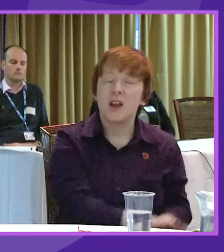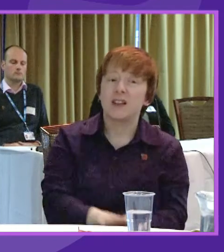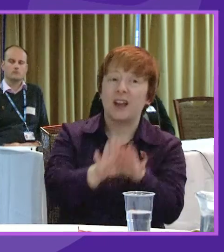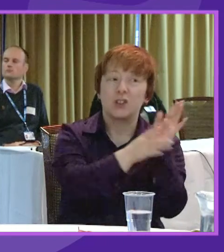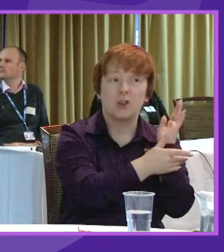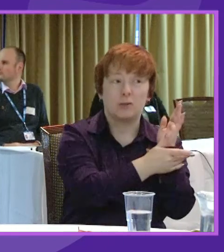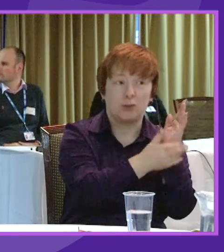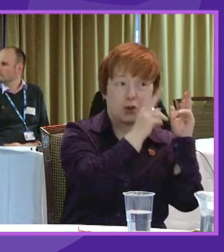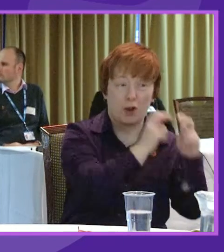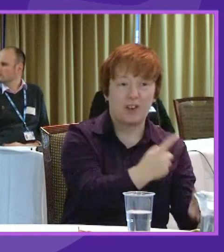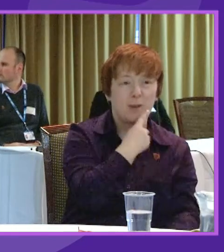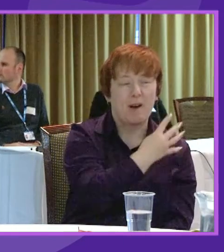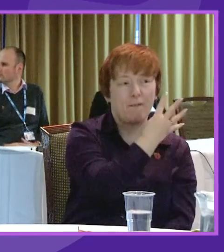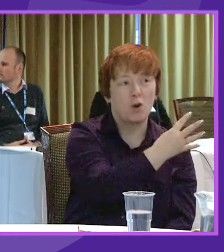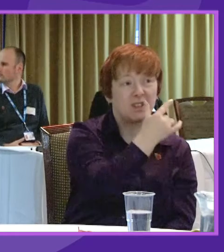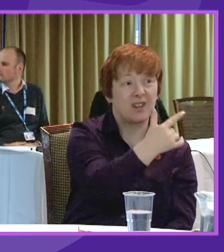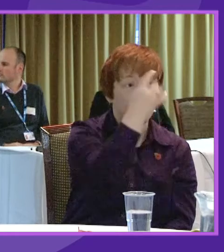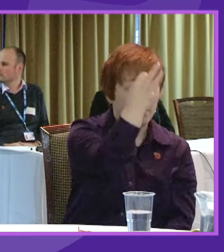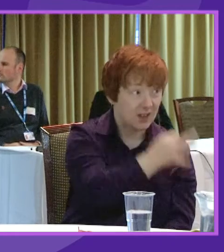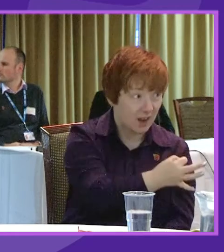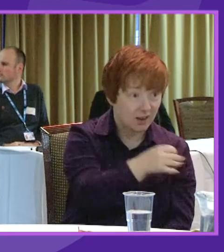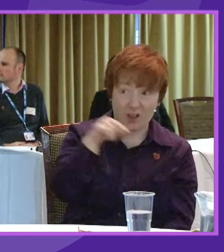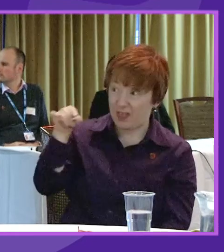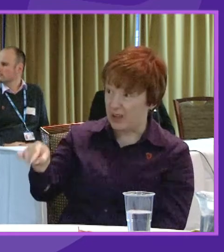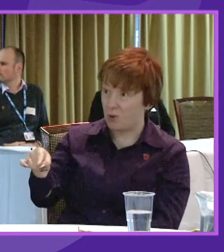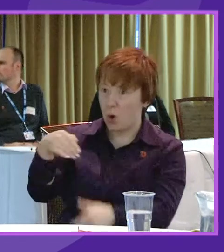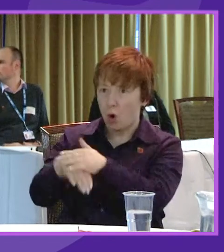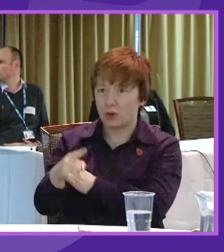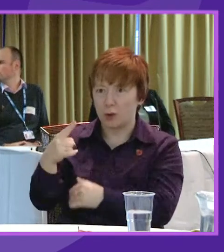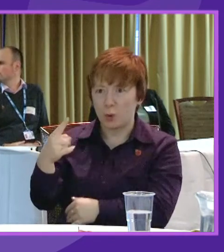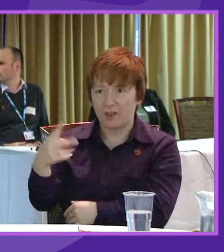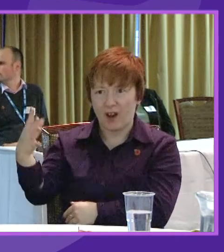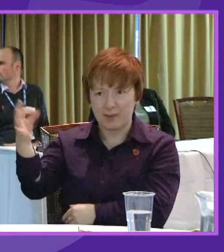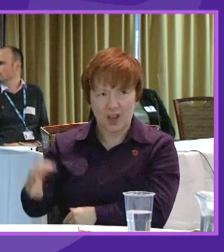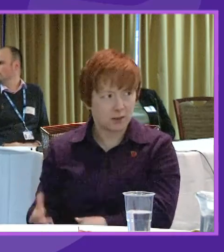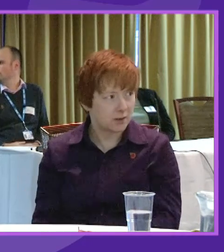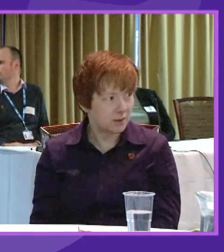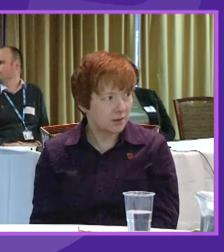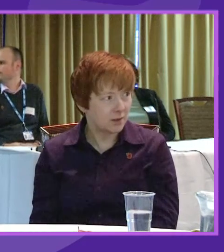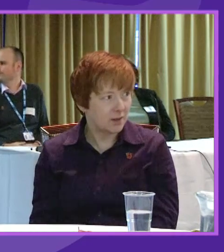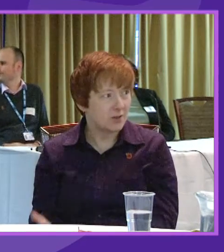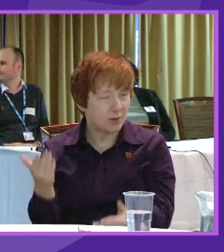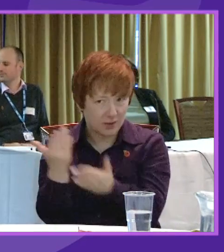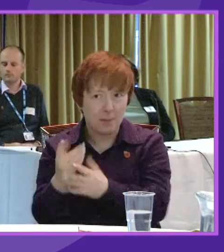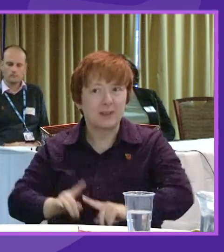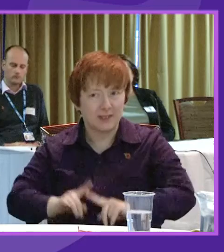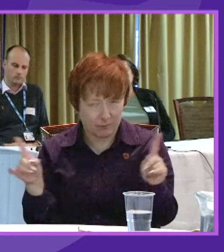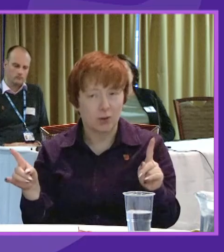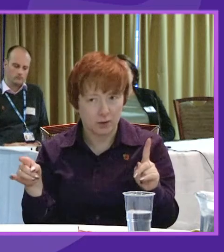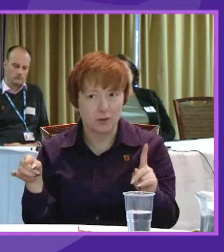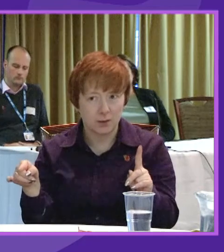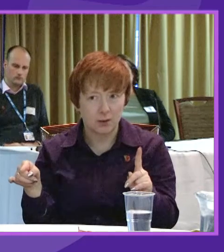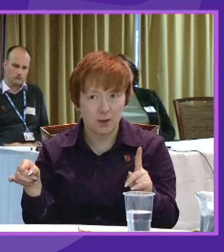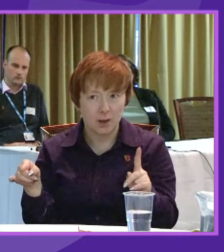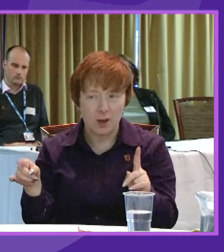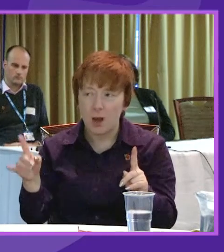answer was around 47%. It suggests that there is a real big difference in the PWP workforce, but it